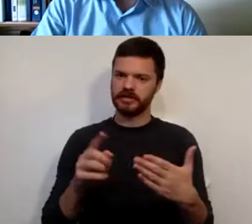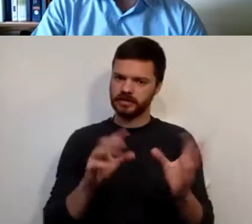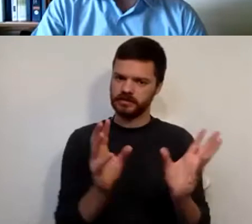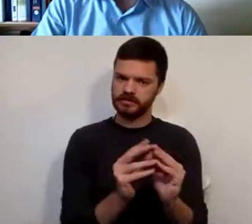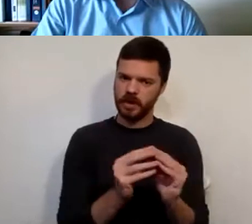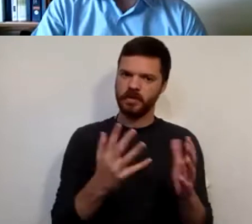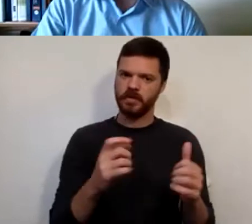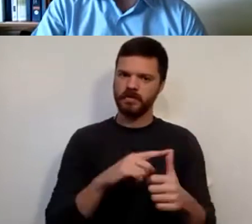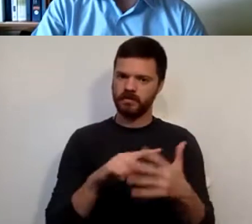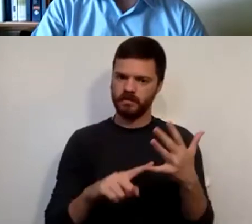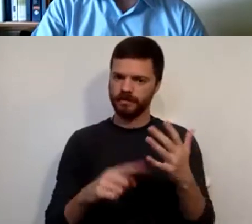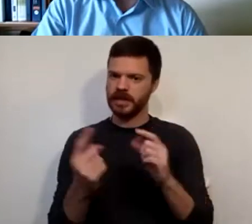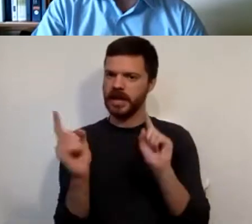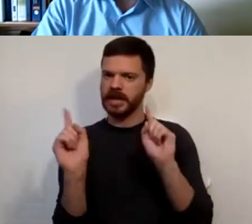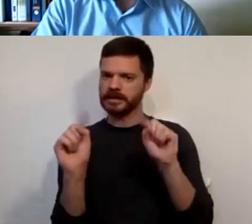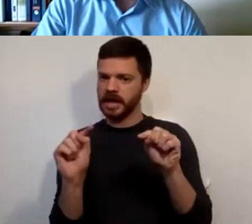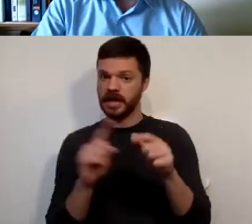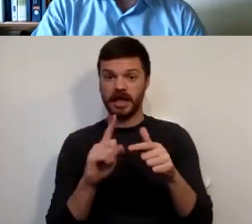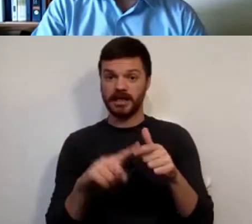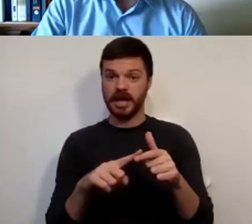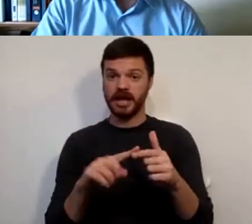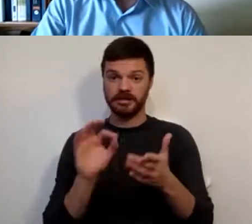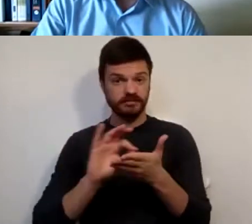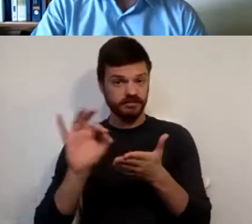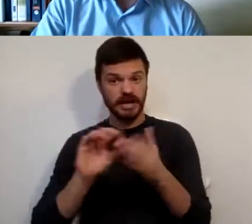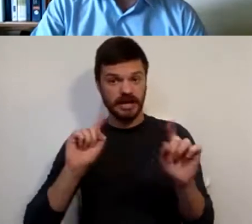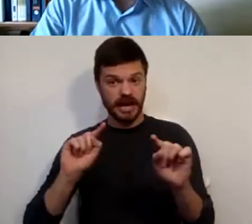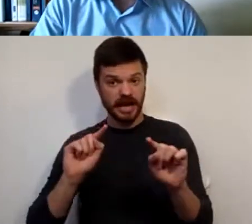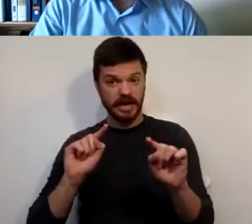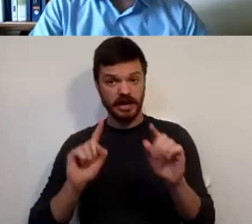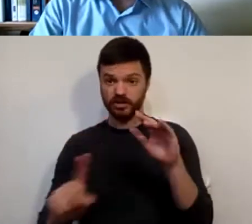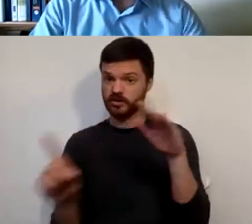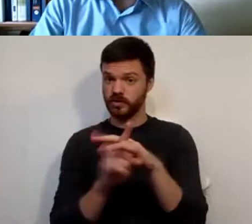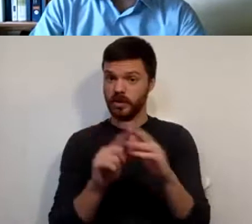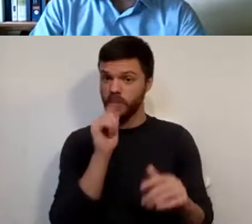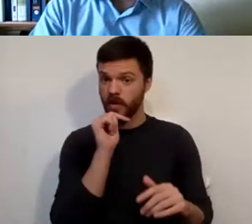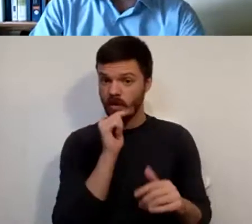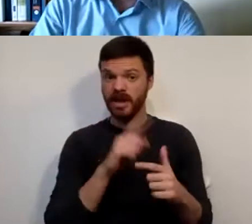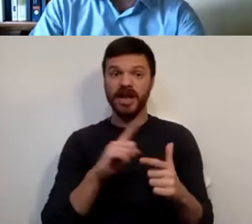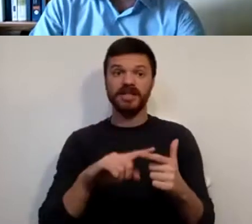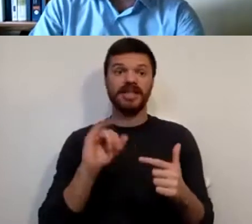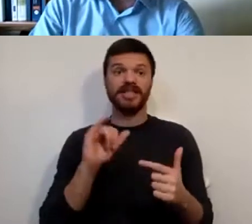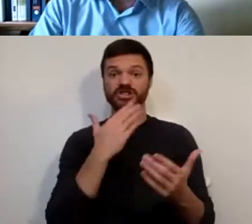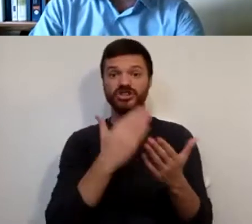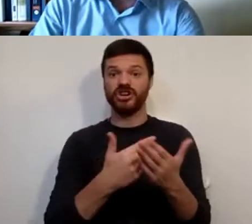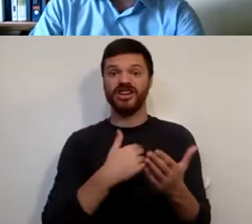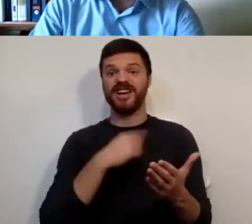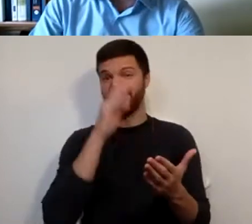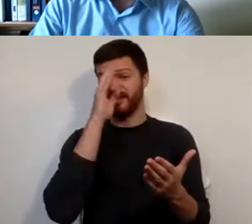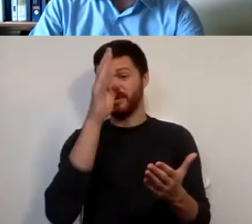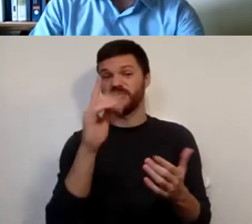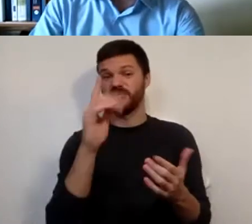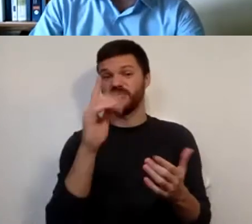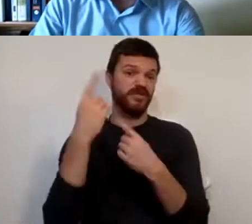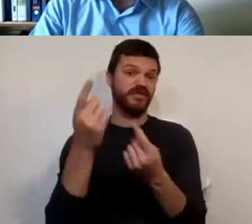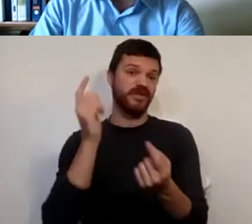to attend, and then just take attendance. So you showed up, and that's about as good as I can come up with right now for